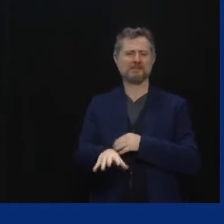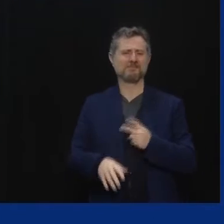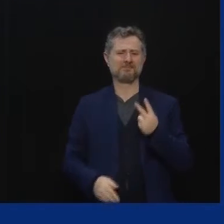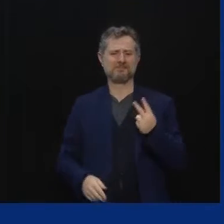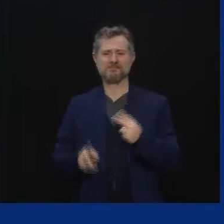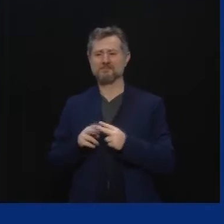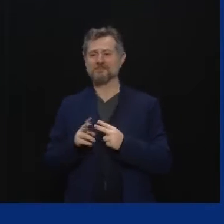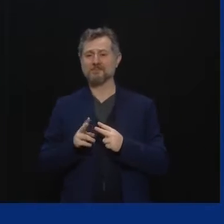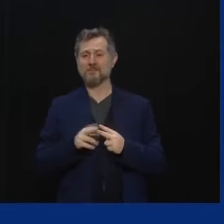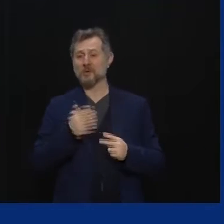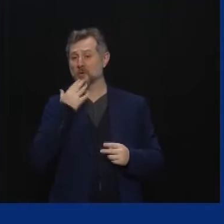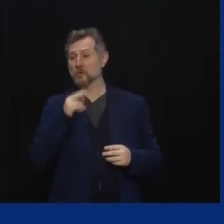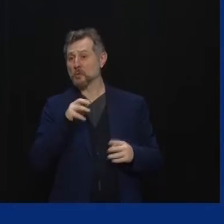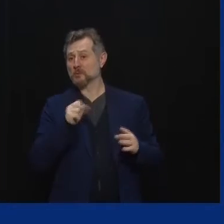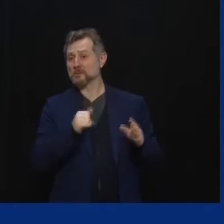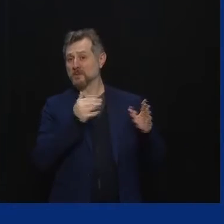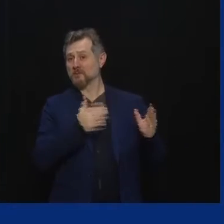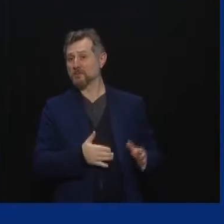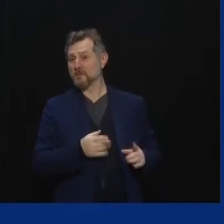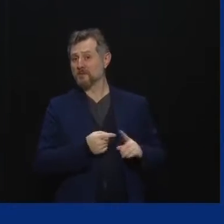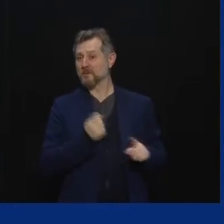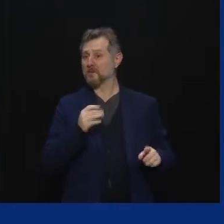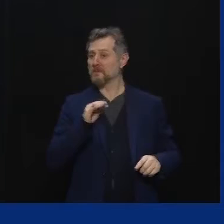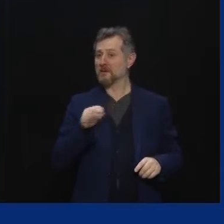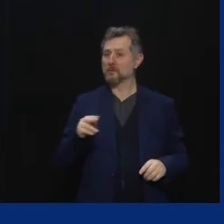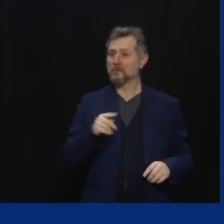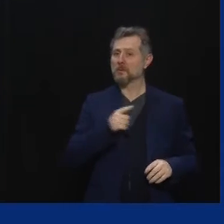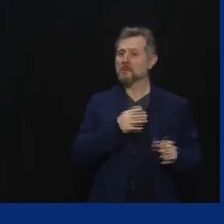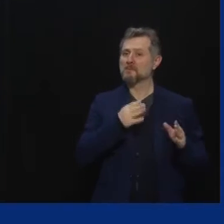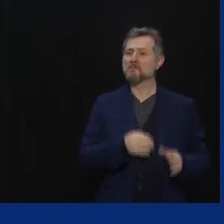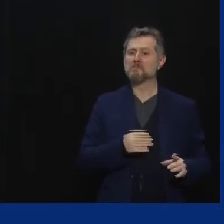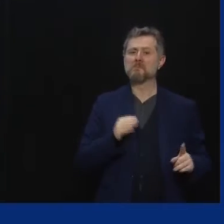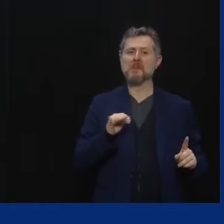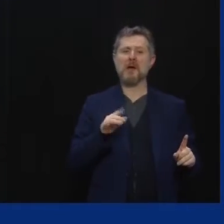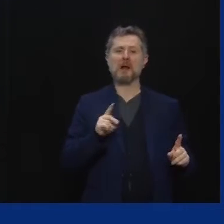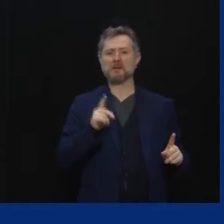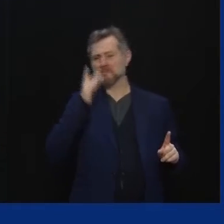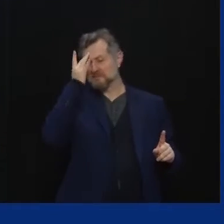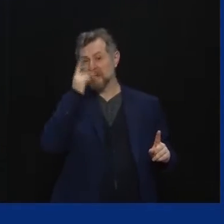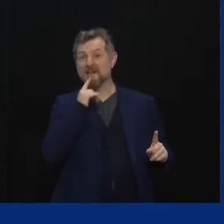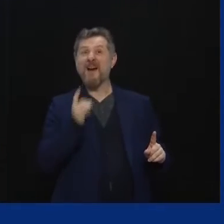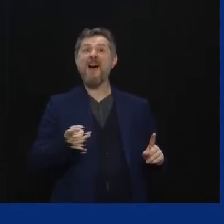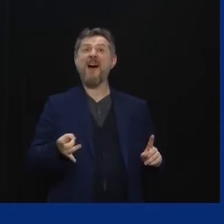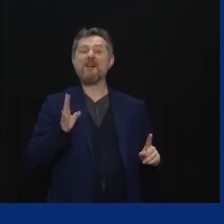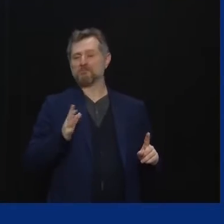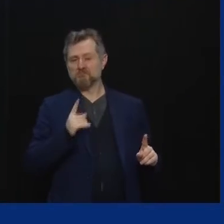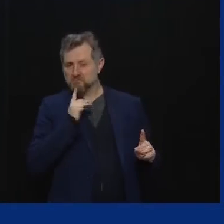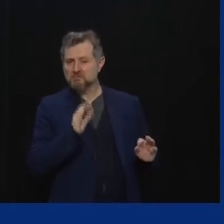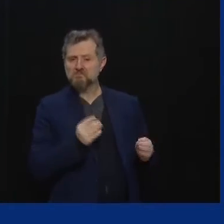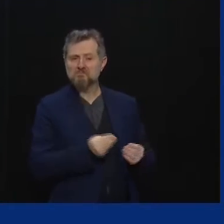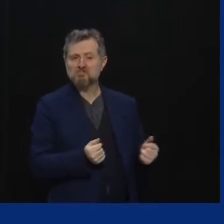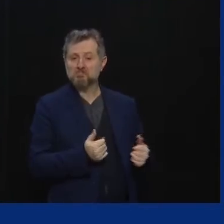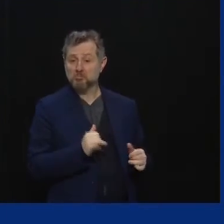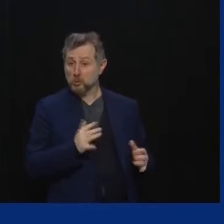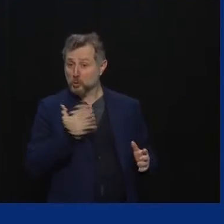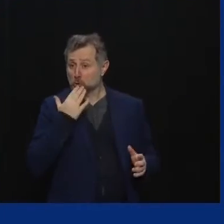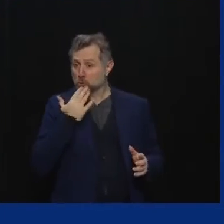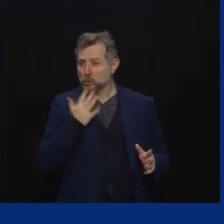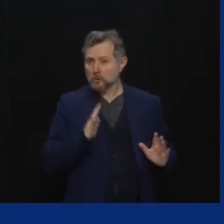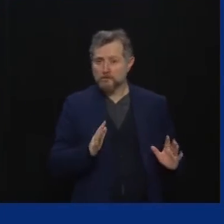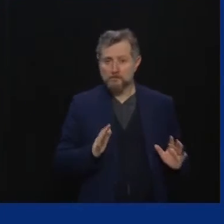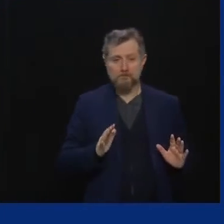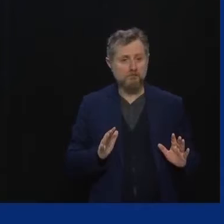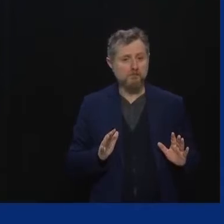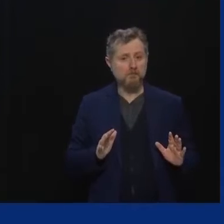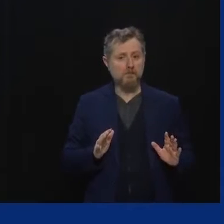that this individual from Minnesota is only mildly ill and seems to have recovered. And the news that